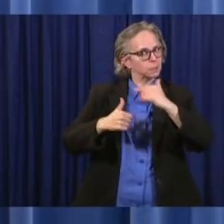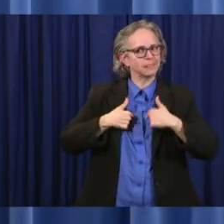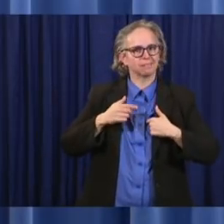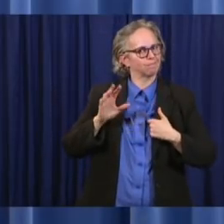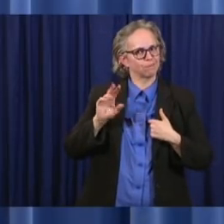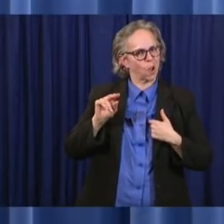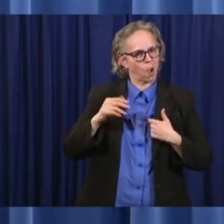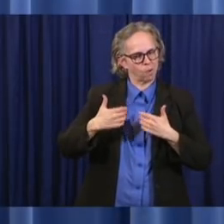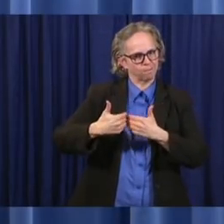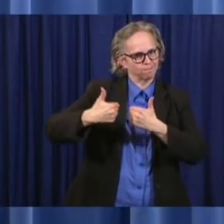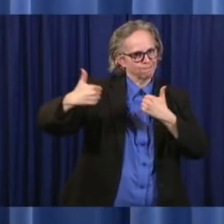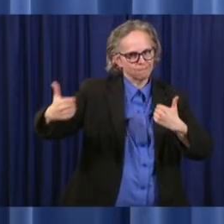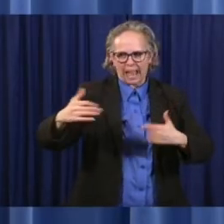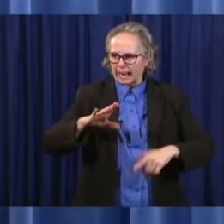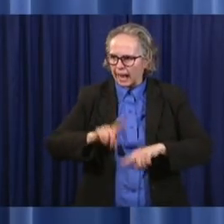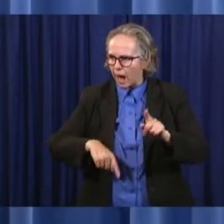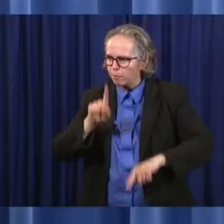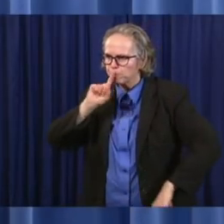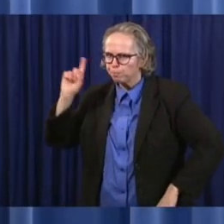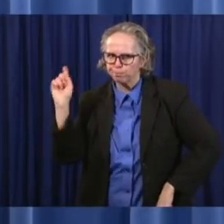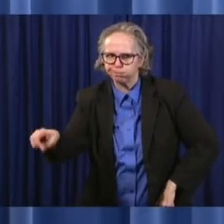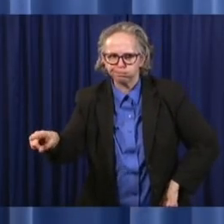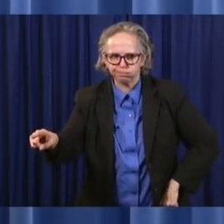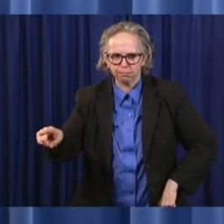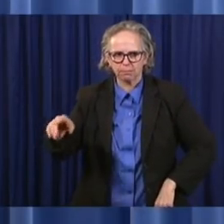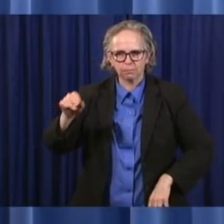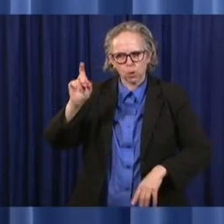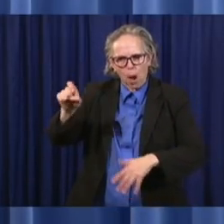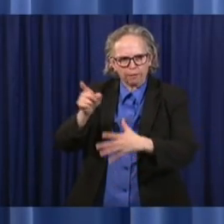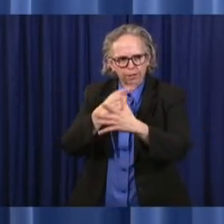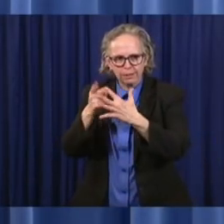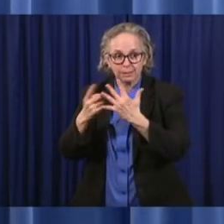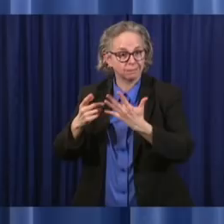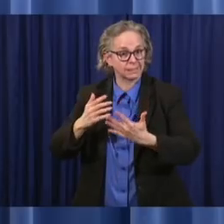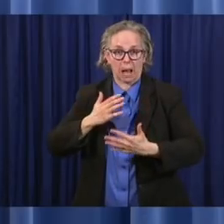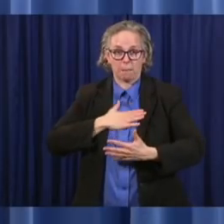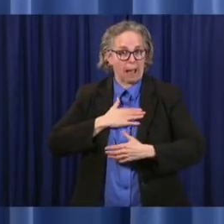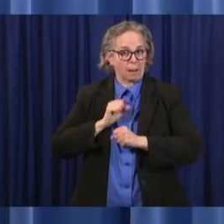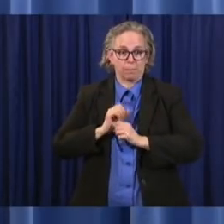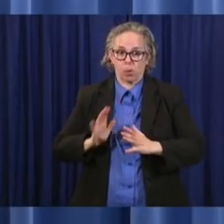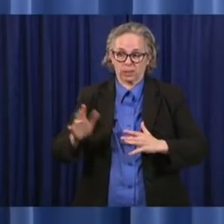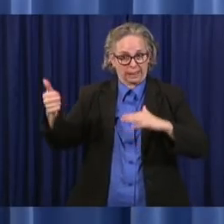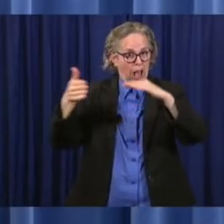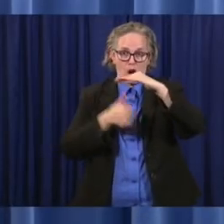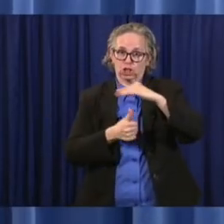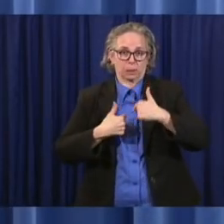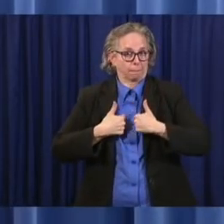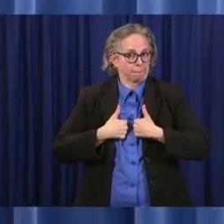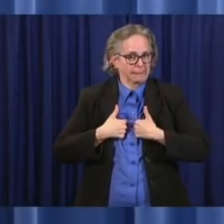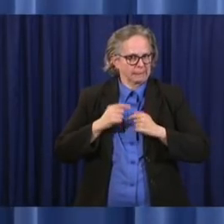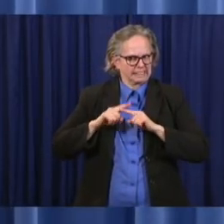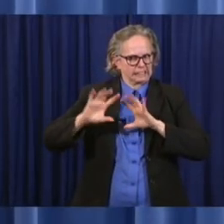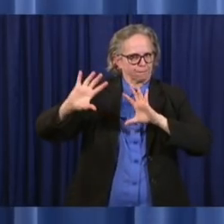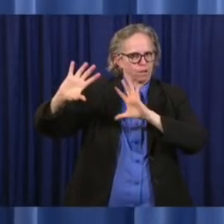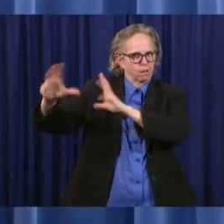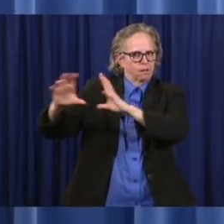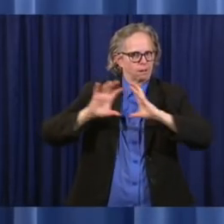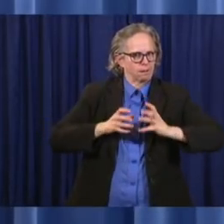be telling the legislature what to do in that respect or in any other respect. We have